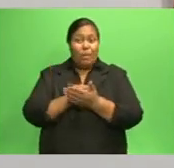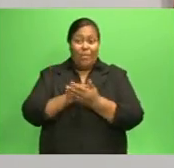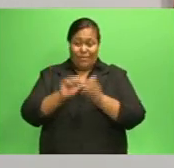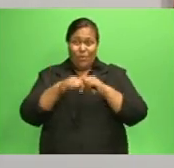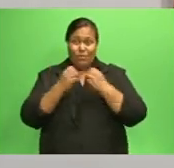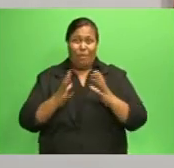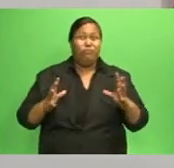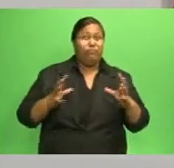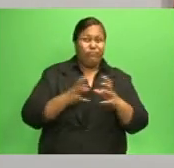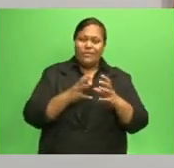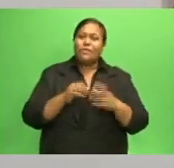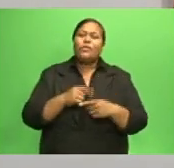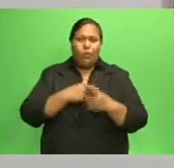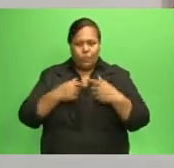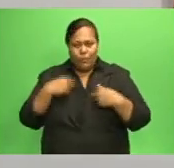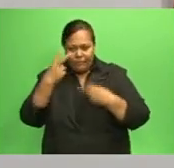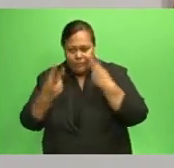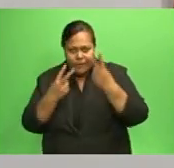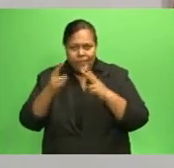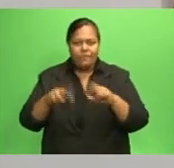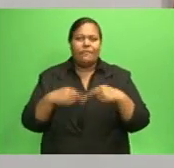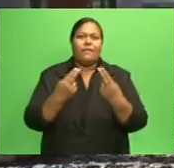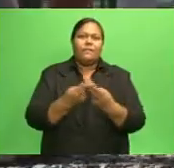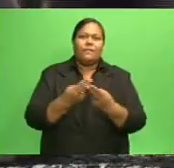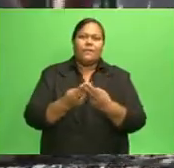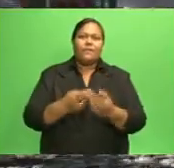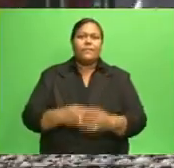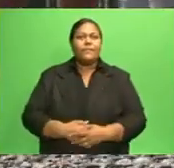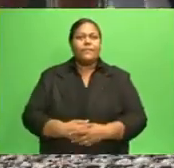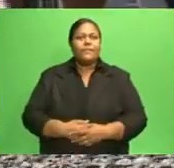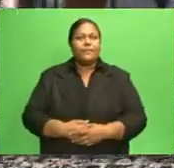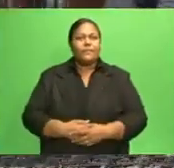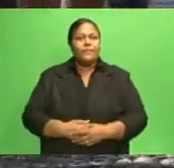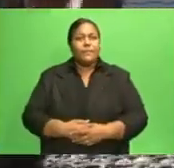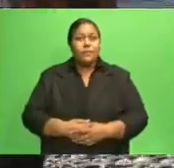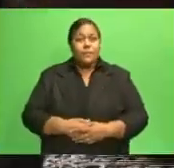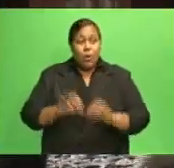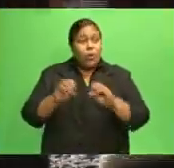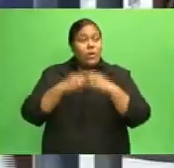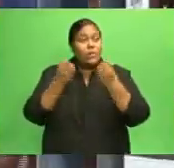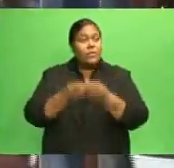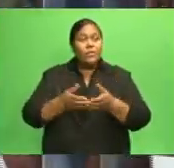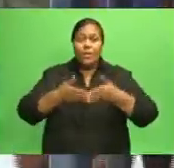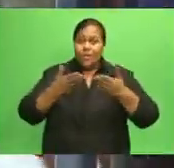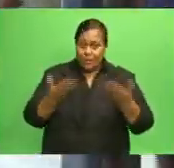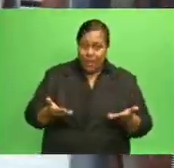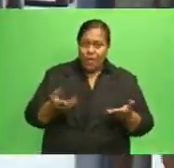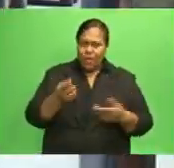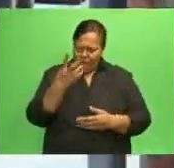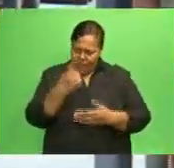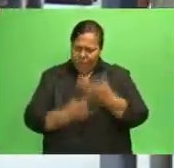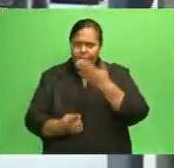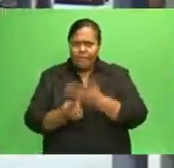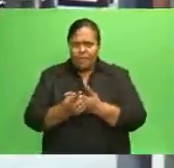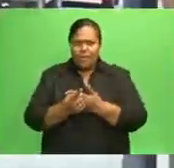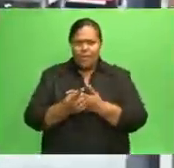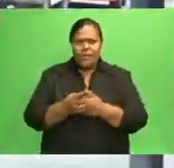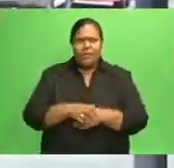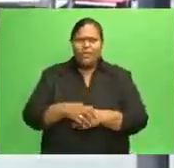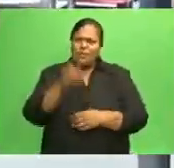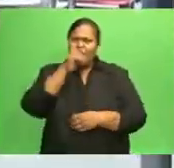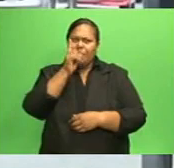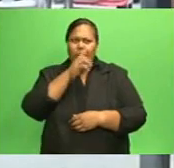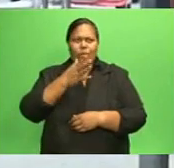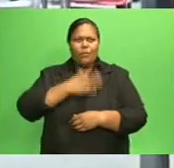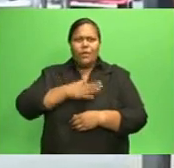we will be visiting these families and villages. The foundation has come across instances where people have tried to take